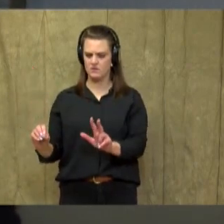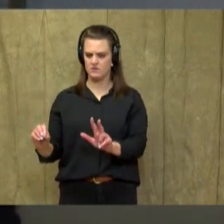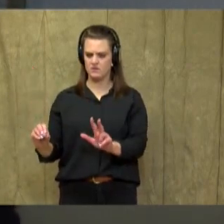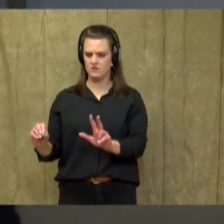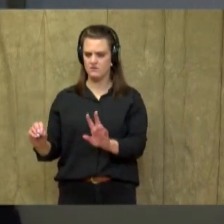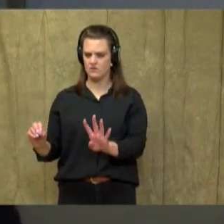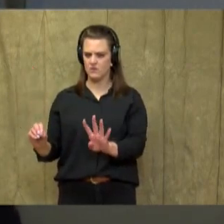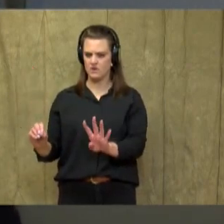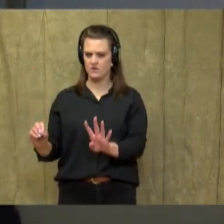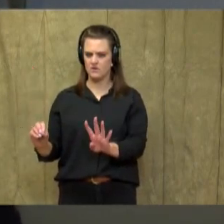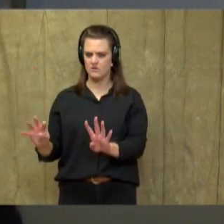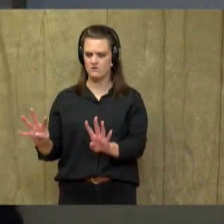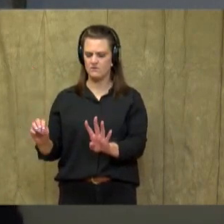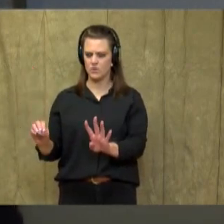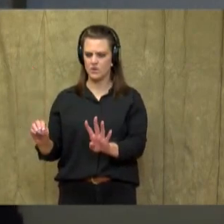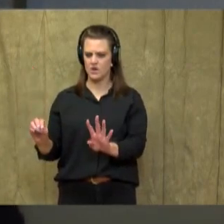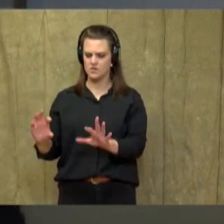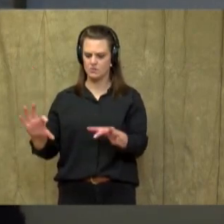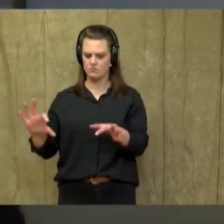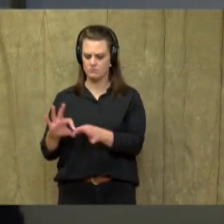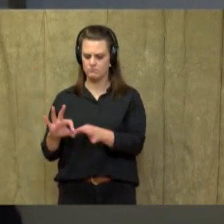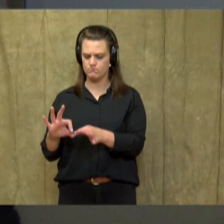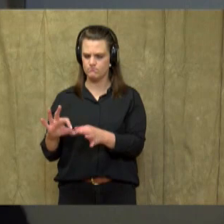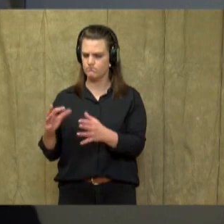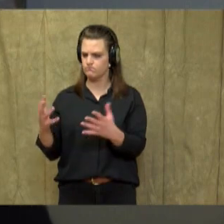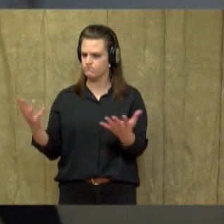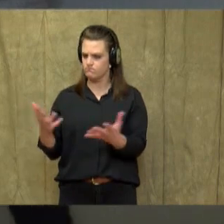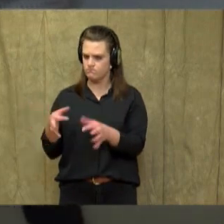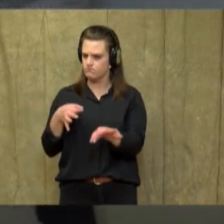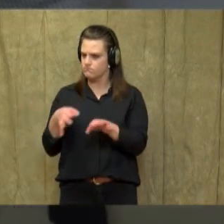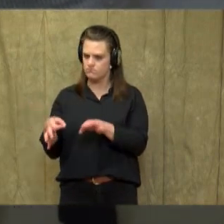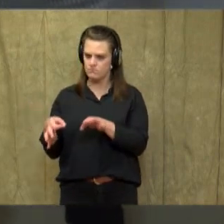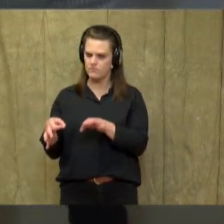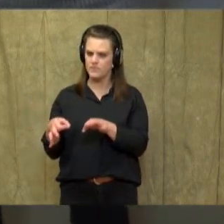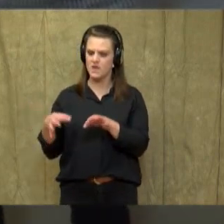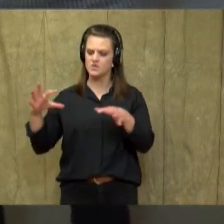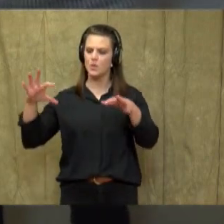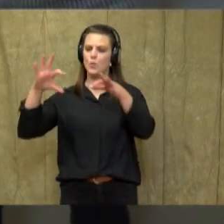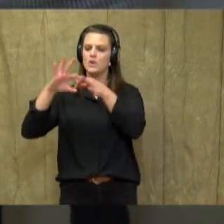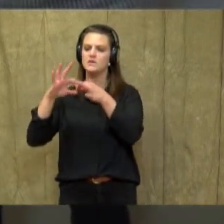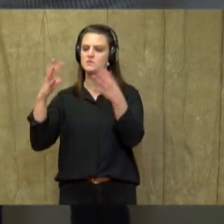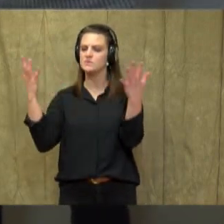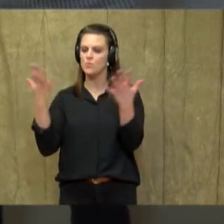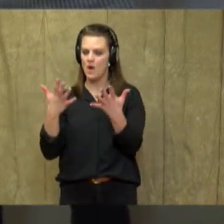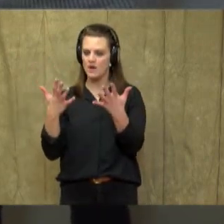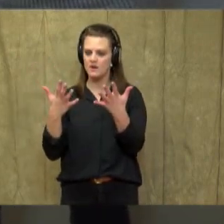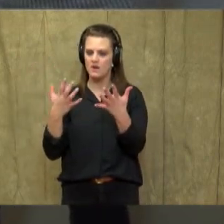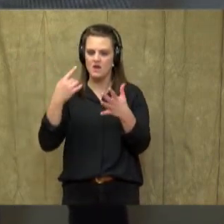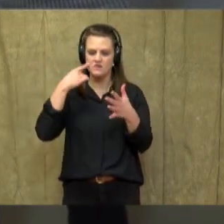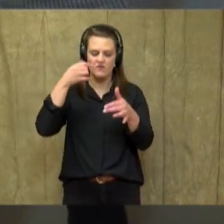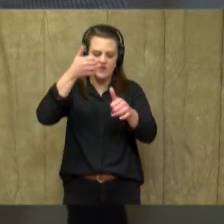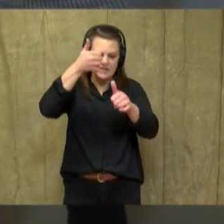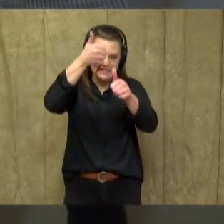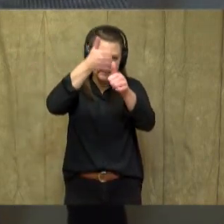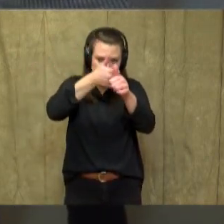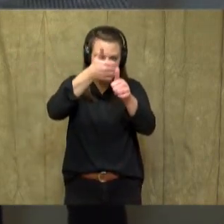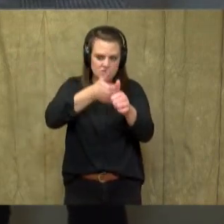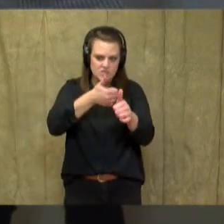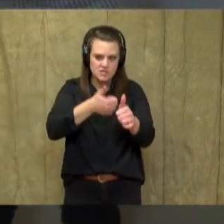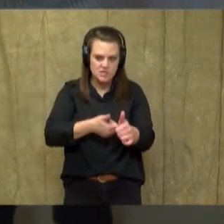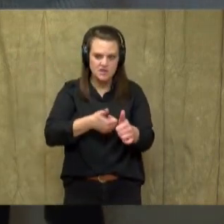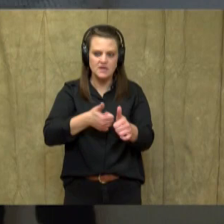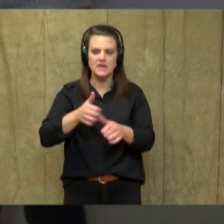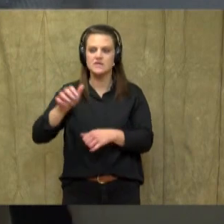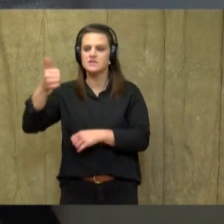30, 4 to 40. So do you think that the relationship is for every package of cards,